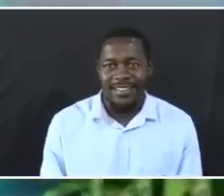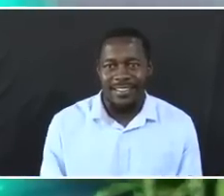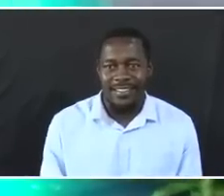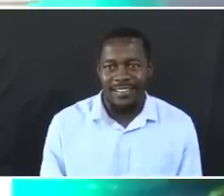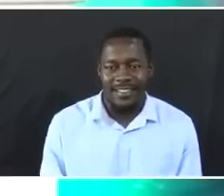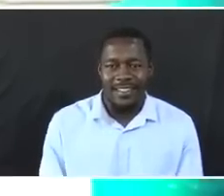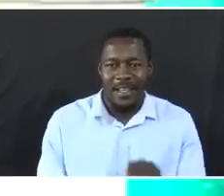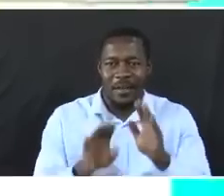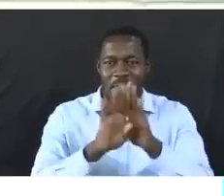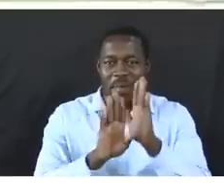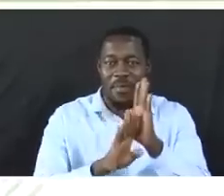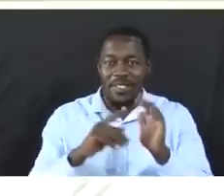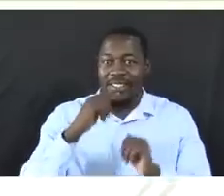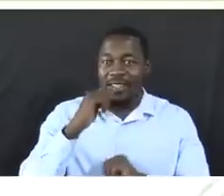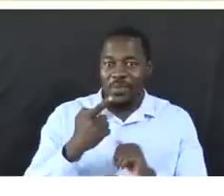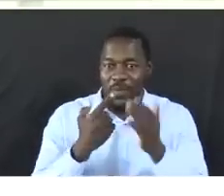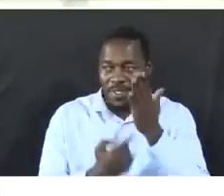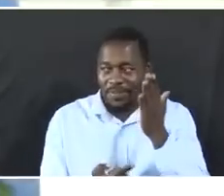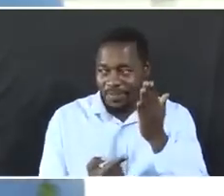The Bible says this.